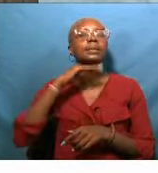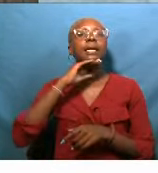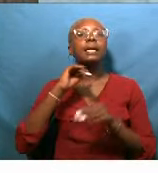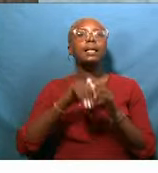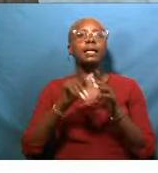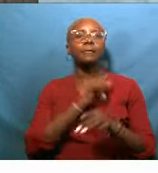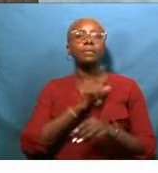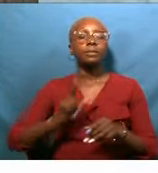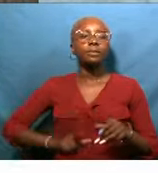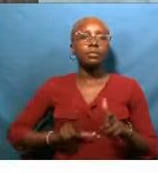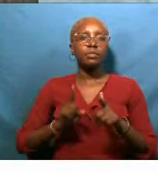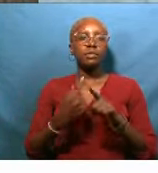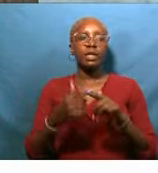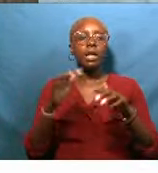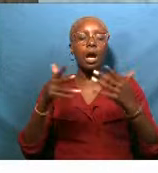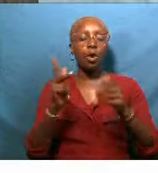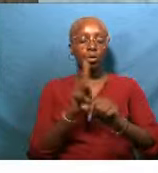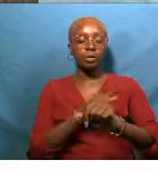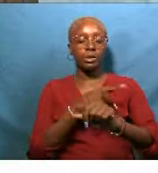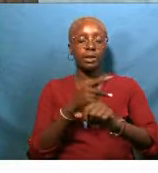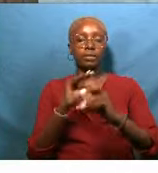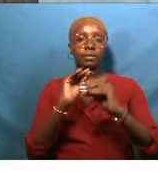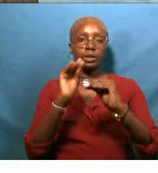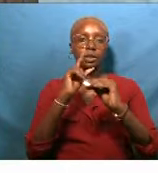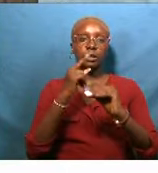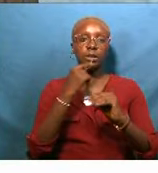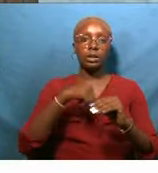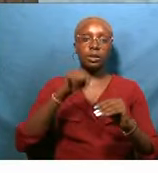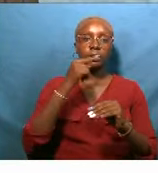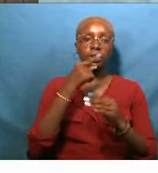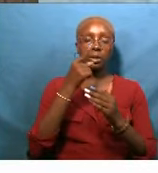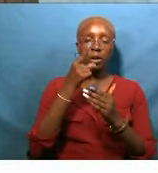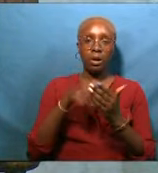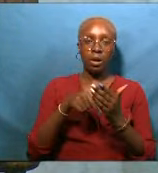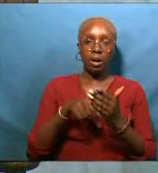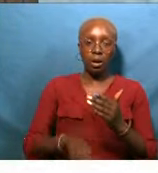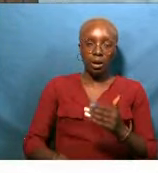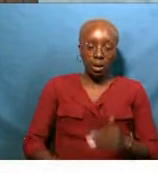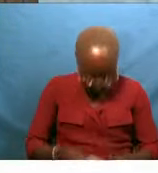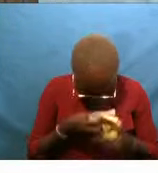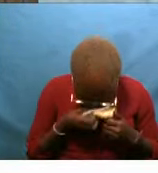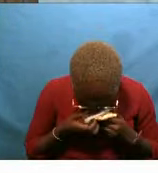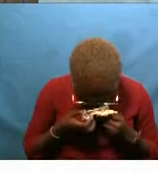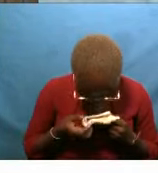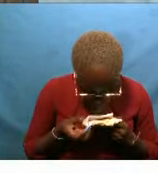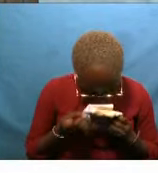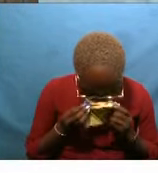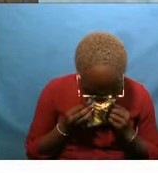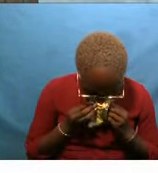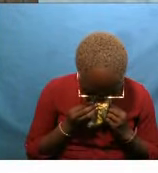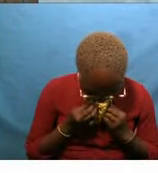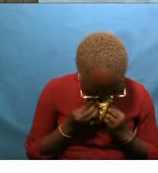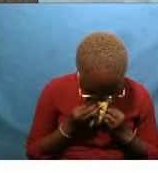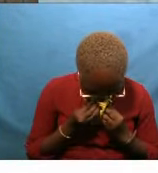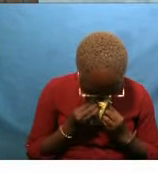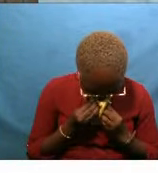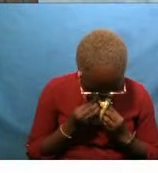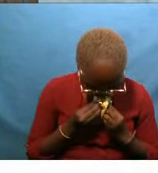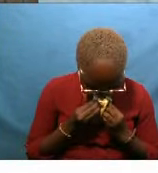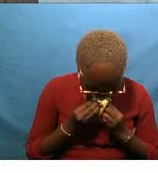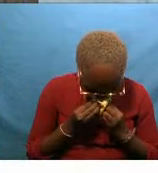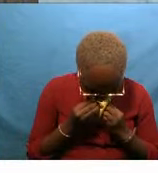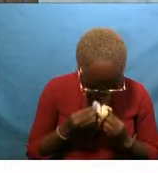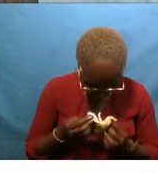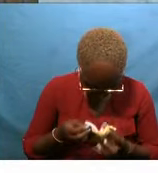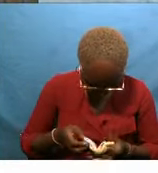23, we will all have to go through the valley and the shadow of death. But the Bible says, I fear no